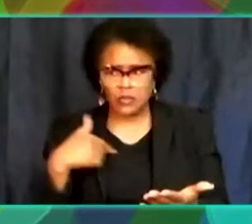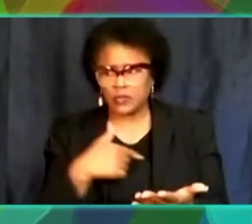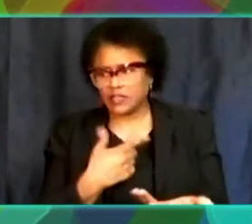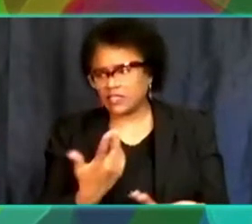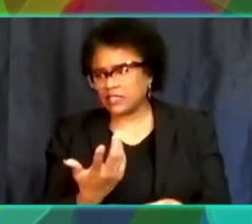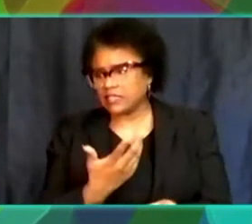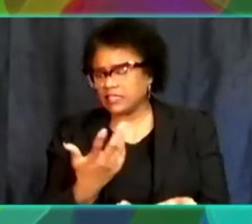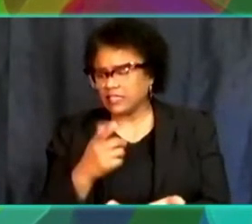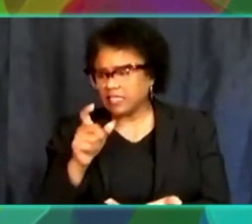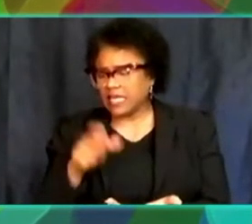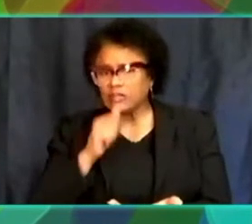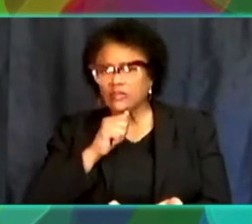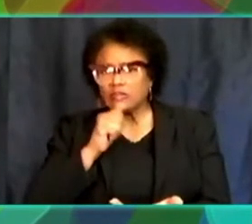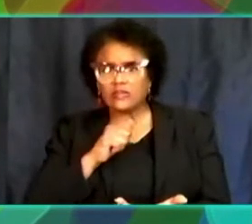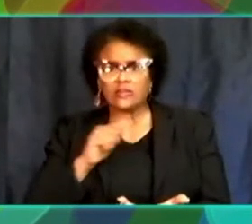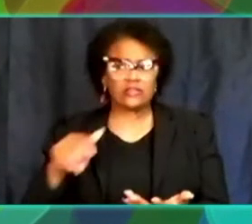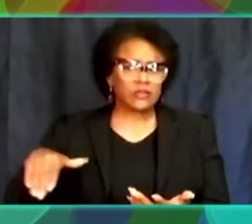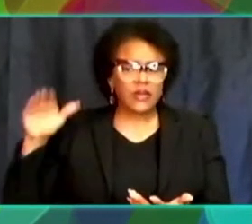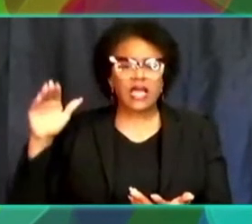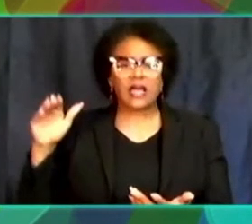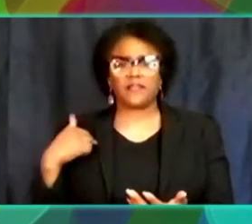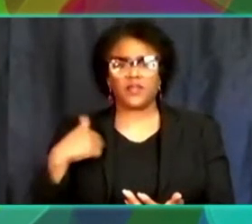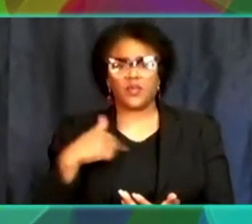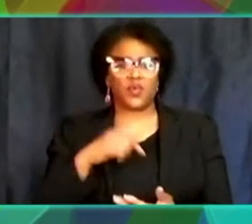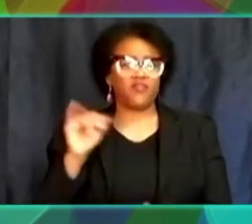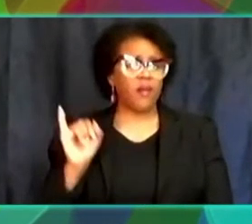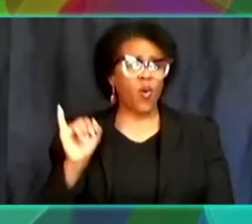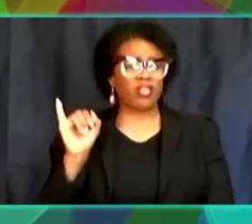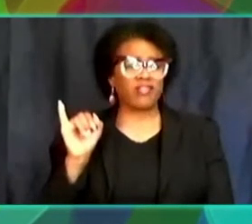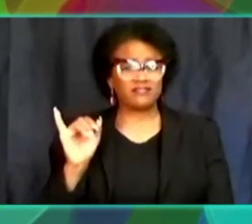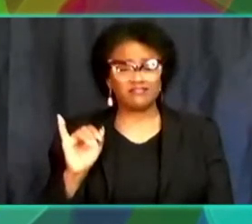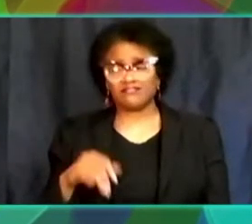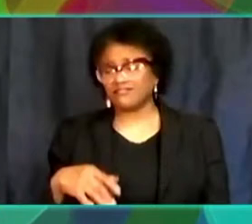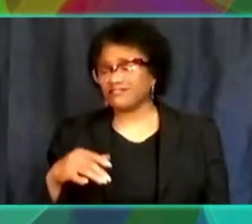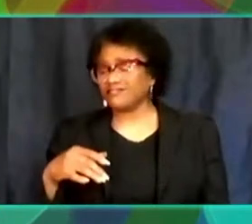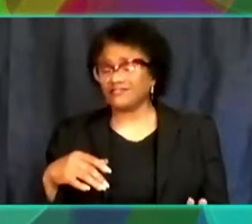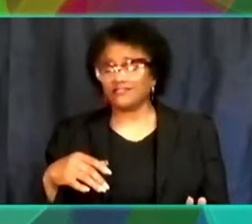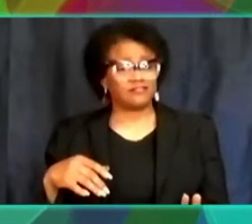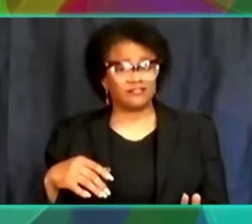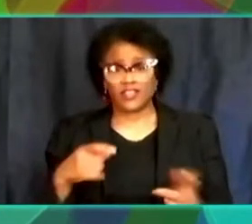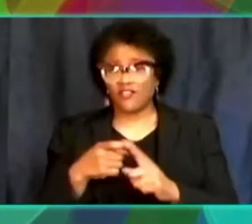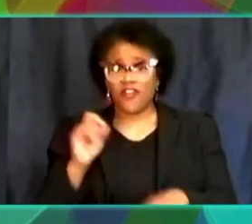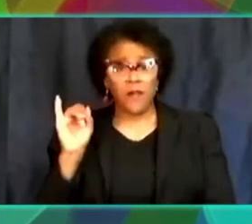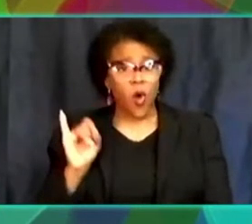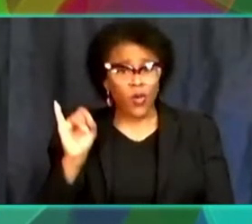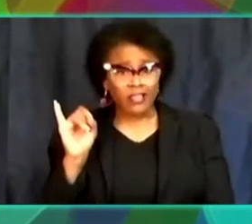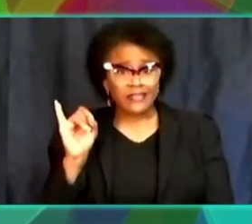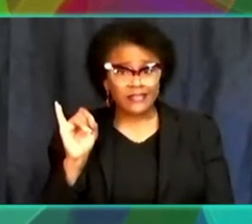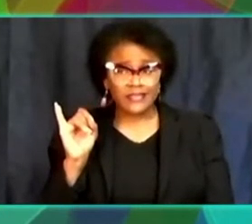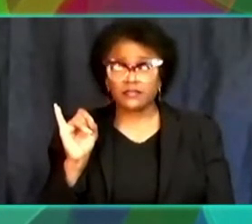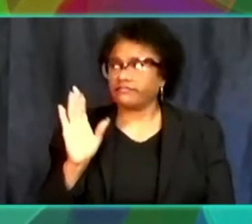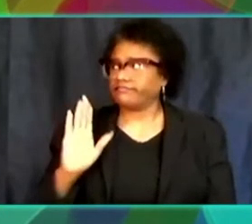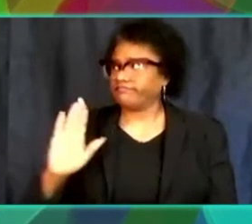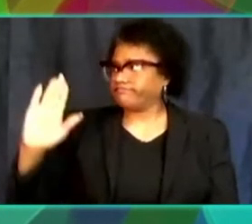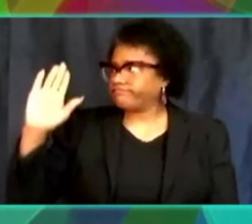had to deal with growing up as well. We were from Oakland. And we were from Oakland at a time